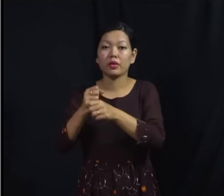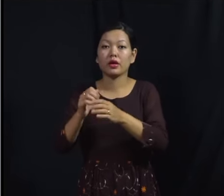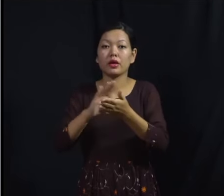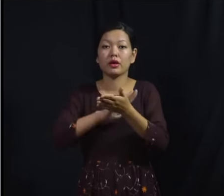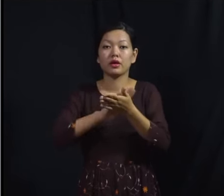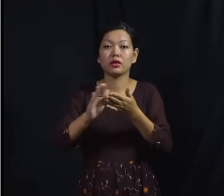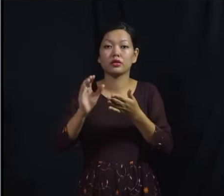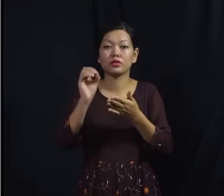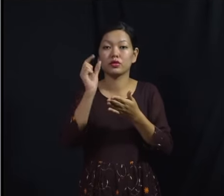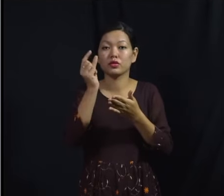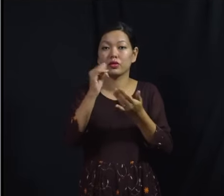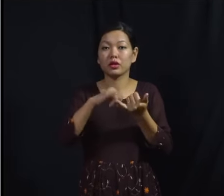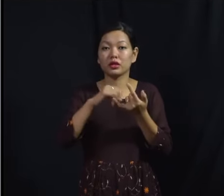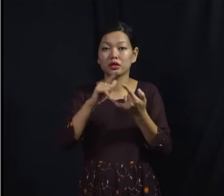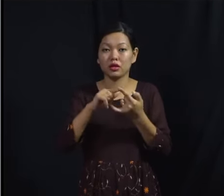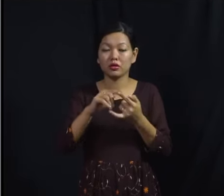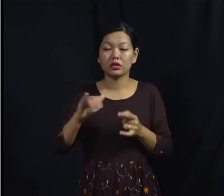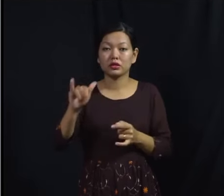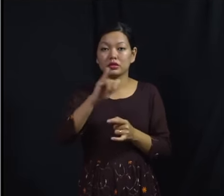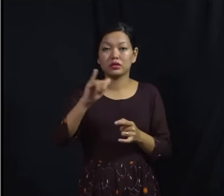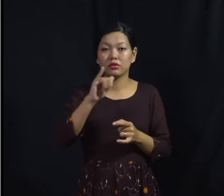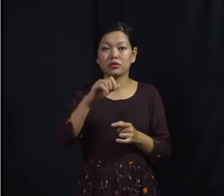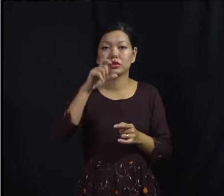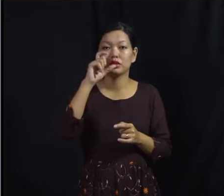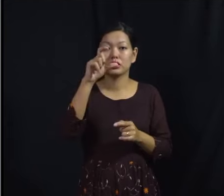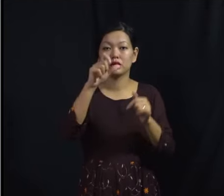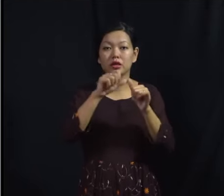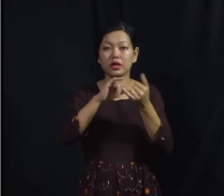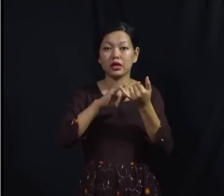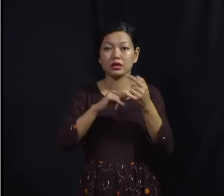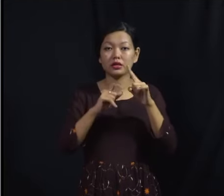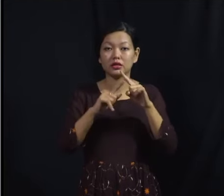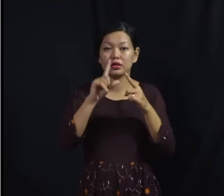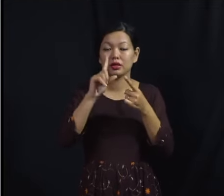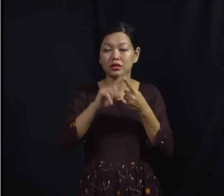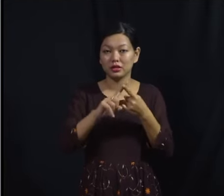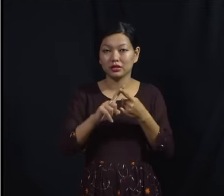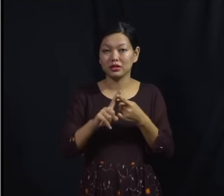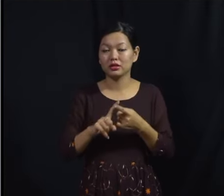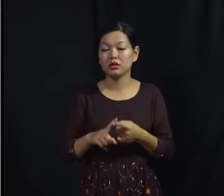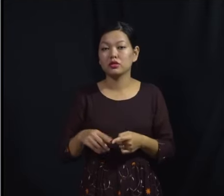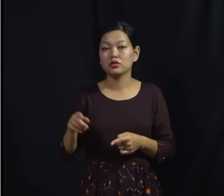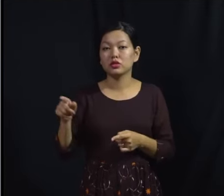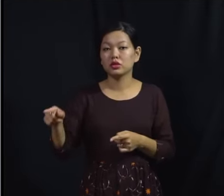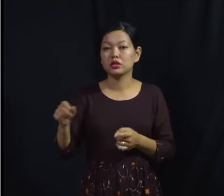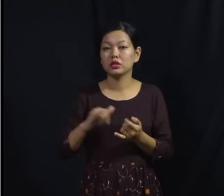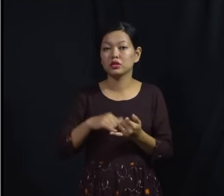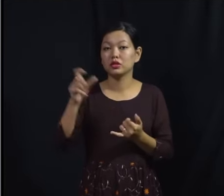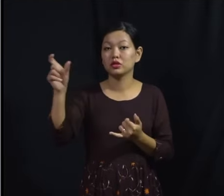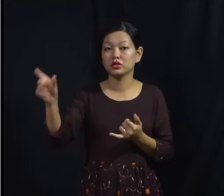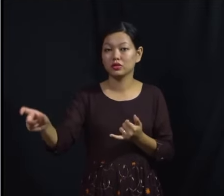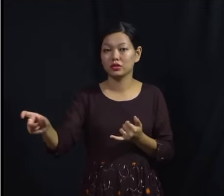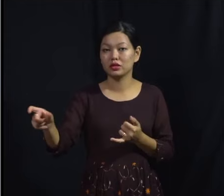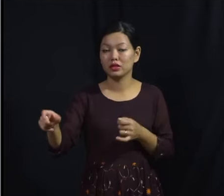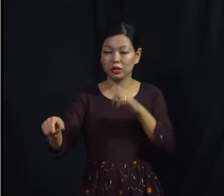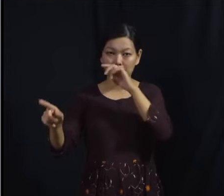and he won eventually, but he was deaf. So in other words, he did not listen to the voices of the naysayers.